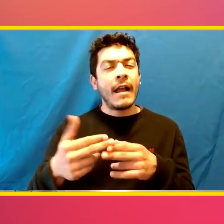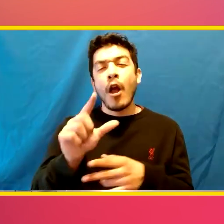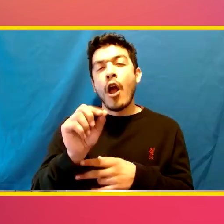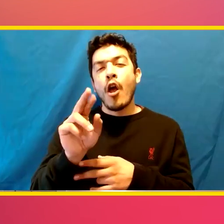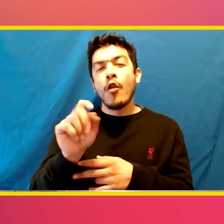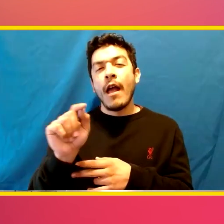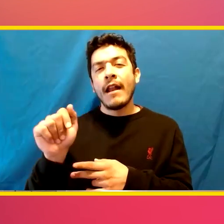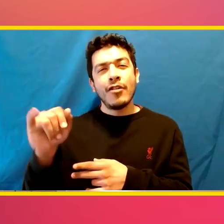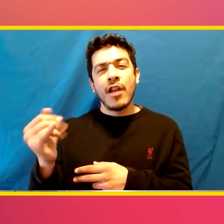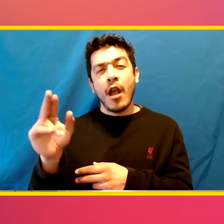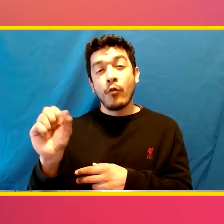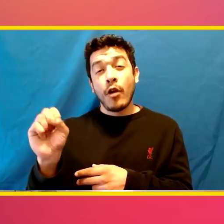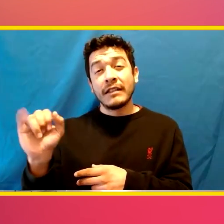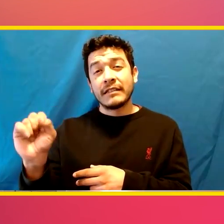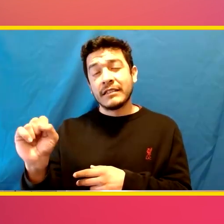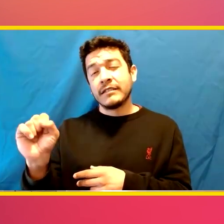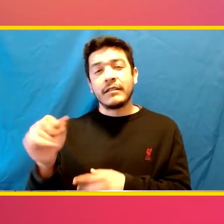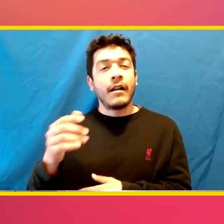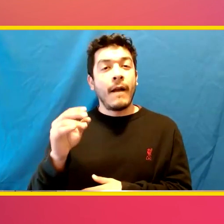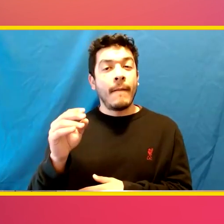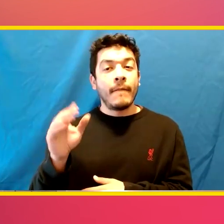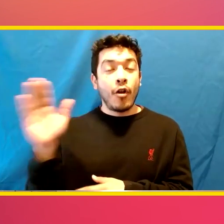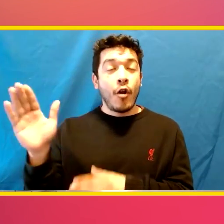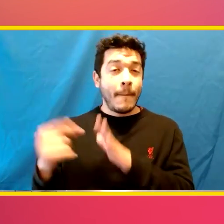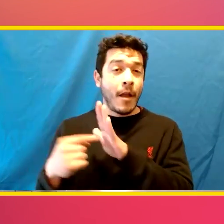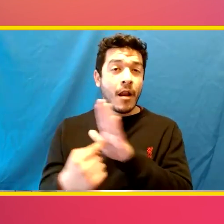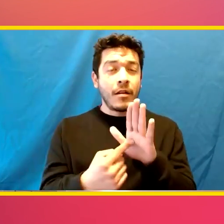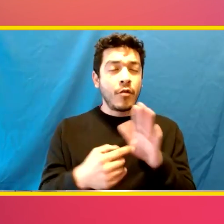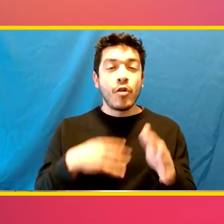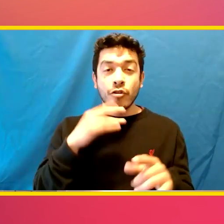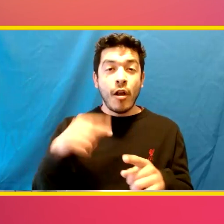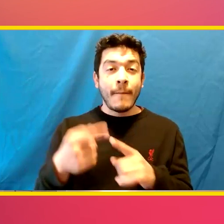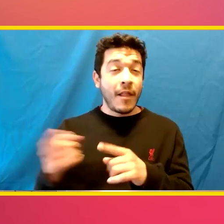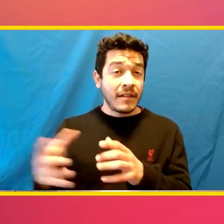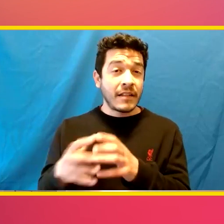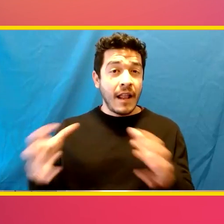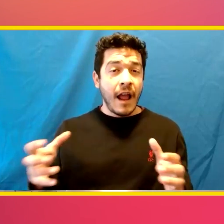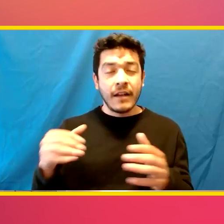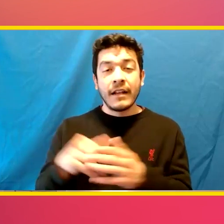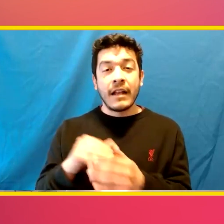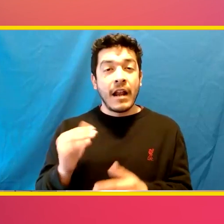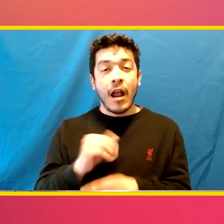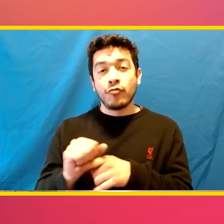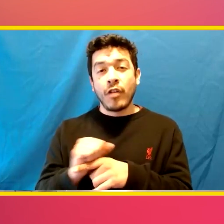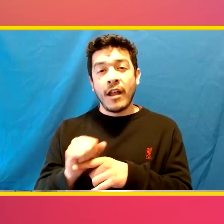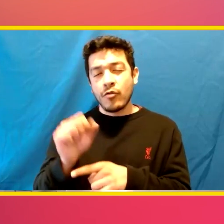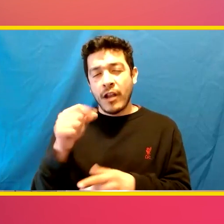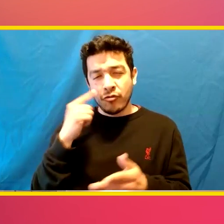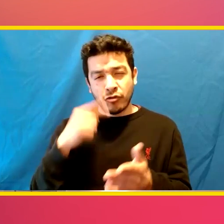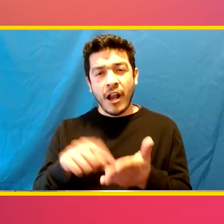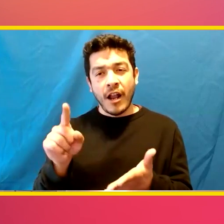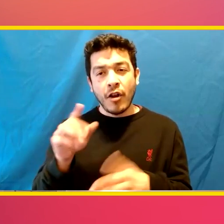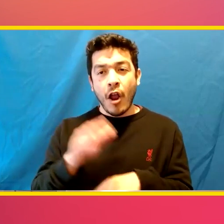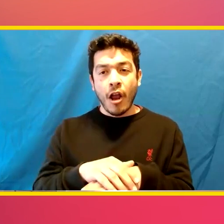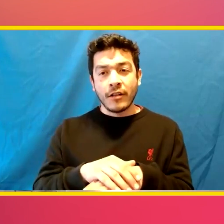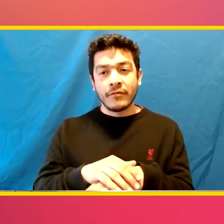J. Ross's Mm, model. We talk about this a lot in our trainings. You can check it out